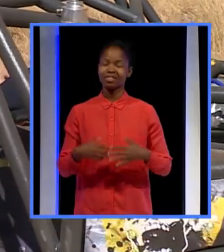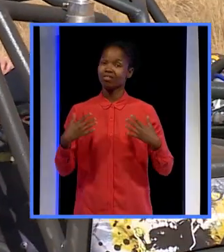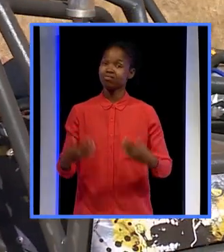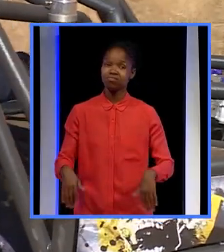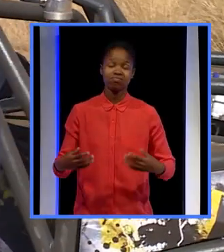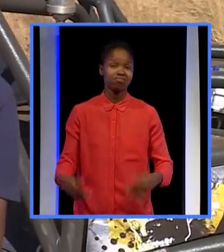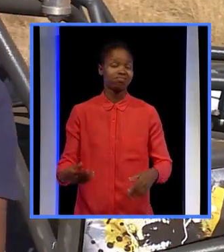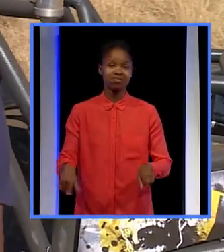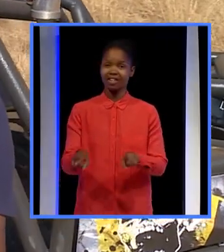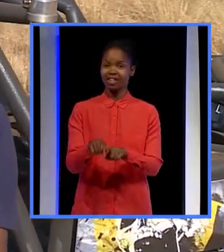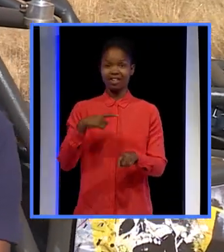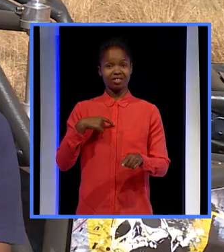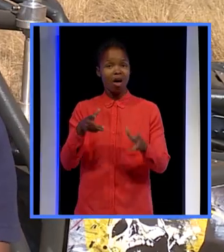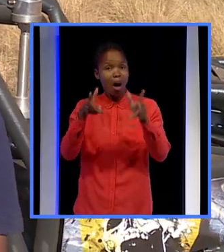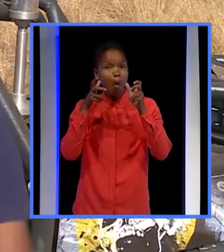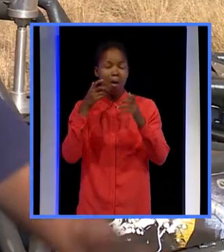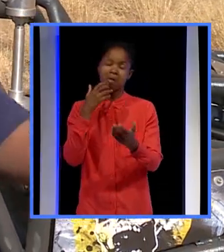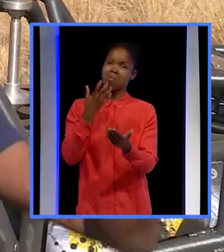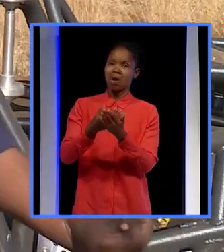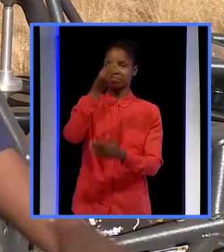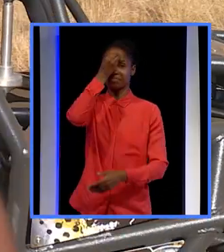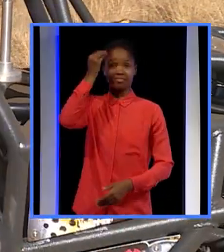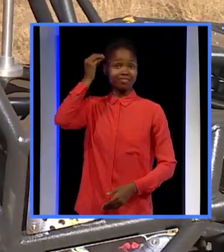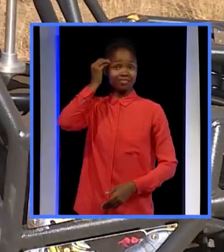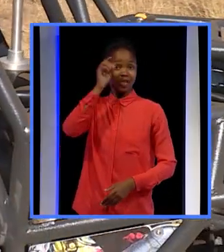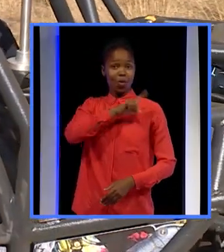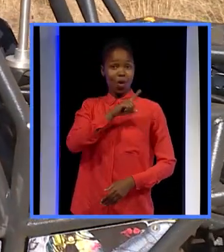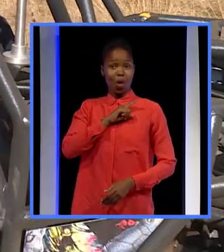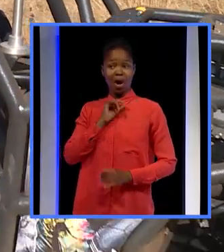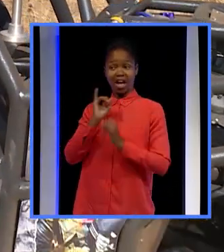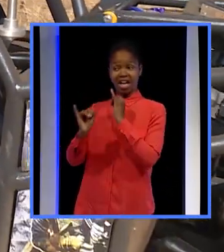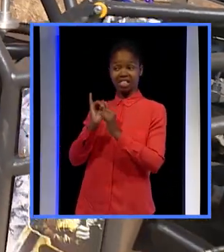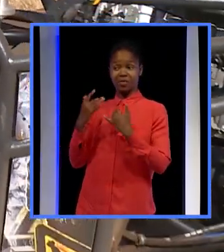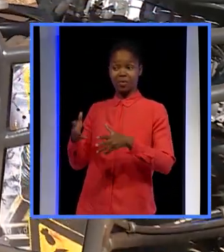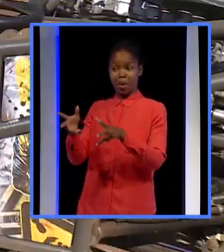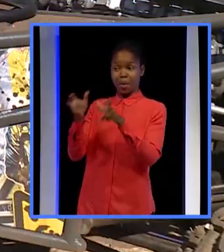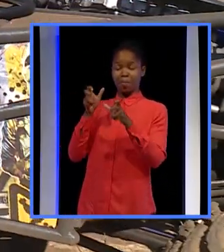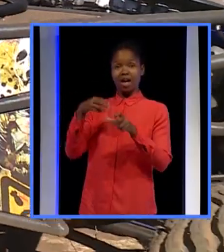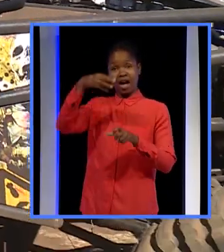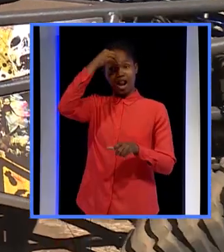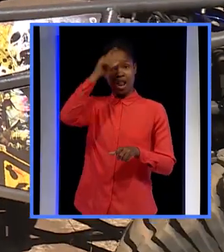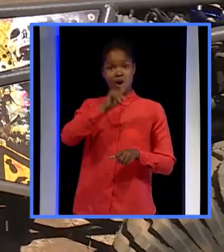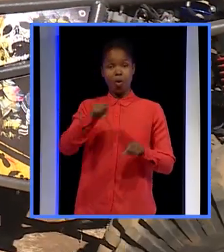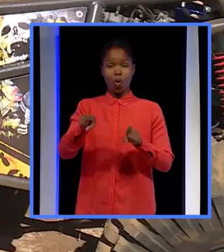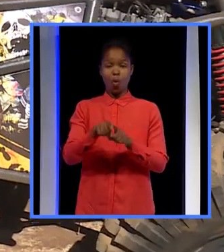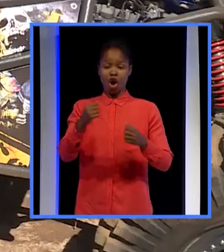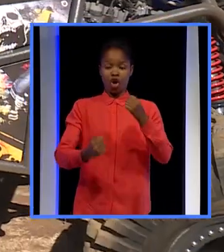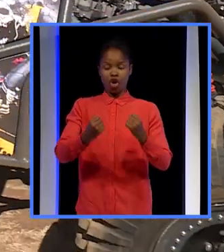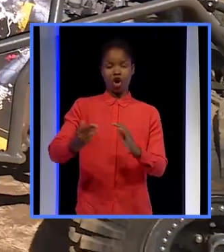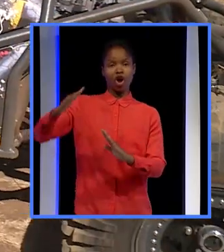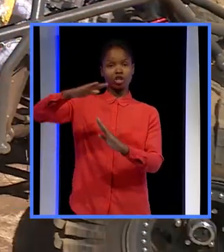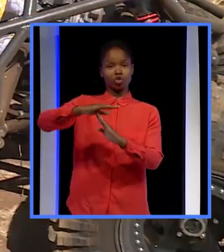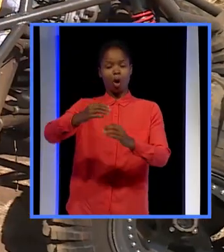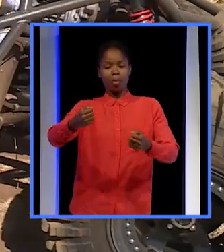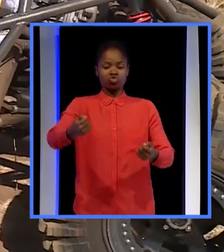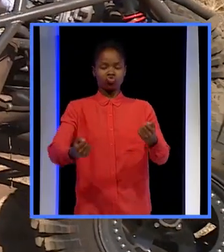Bafethu, I hope uti konnte nifundile from that between uTipsy no Benny. What I've learned is that this is called a top track. It looks